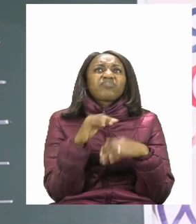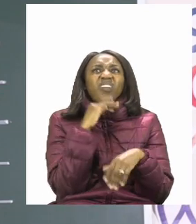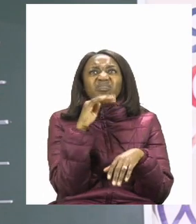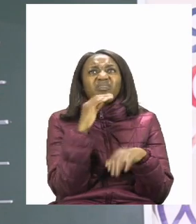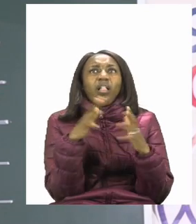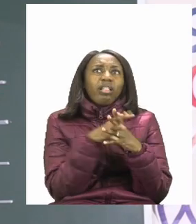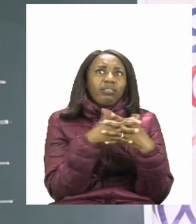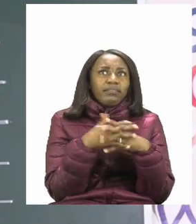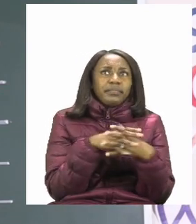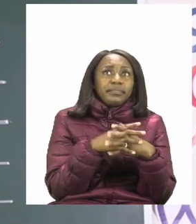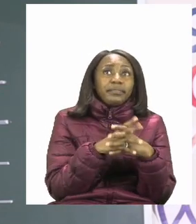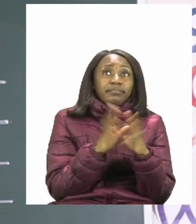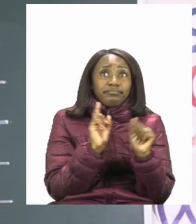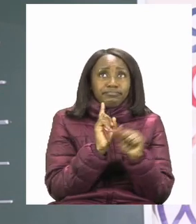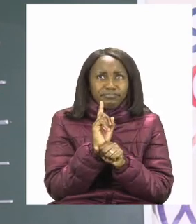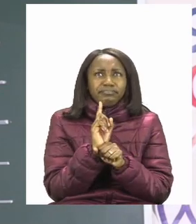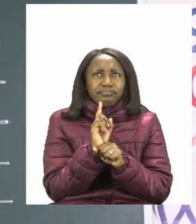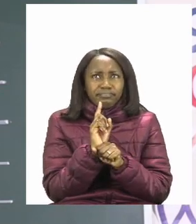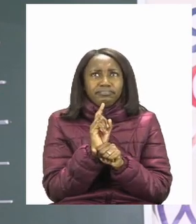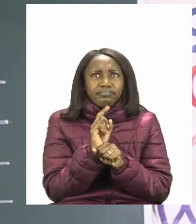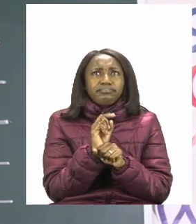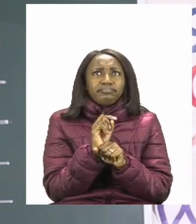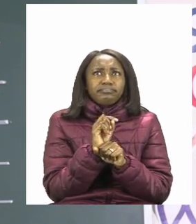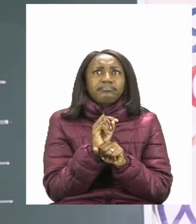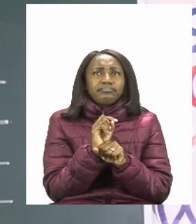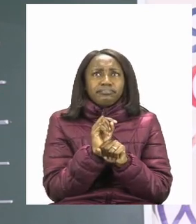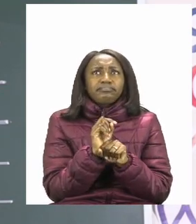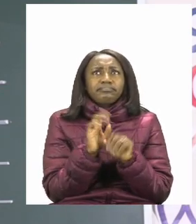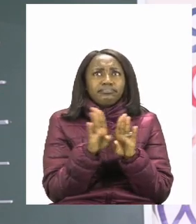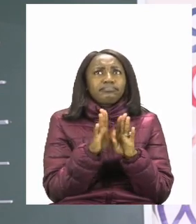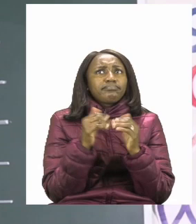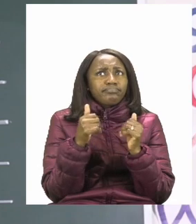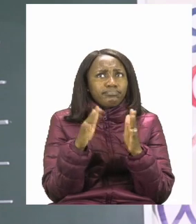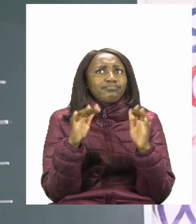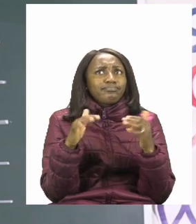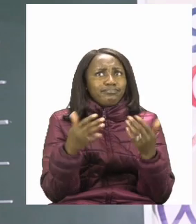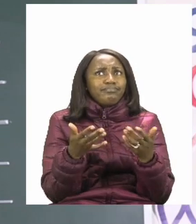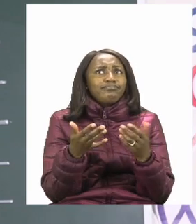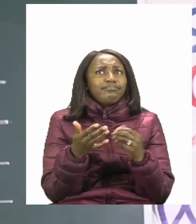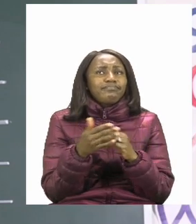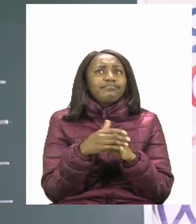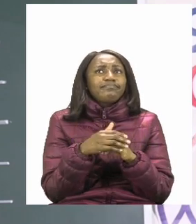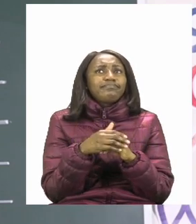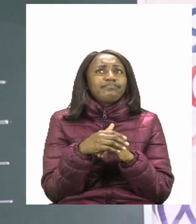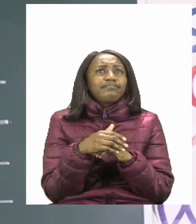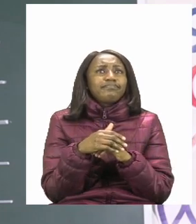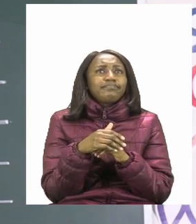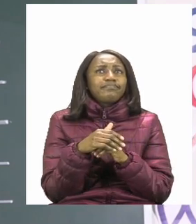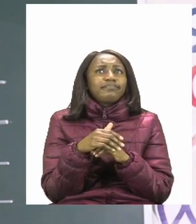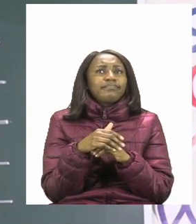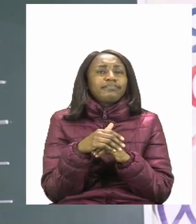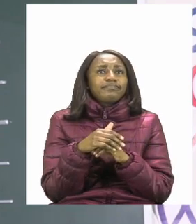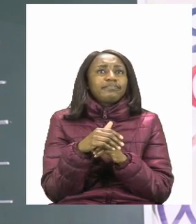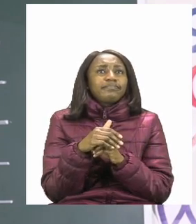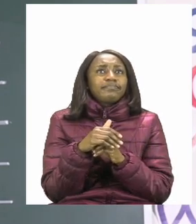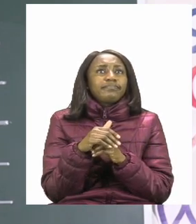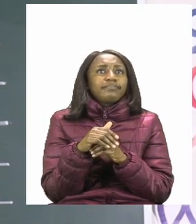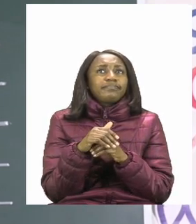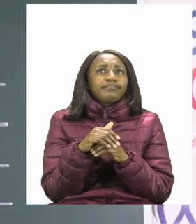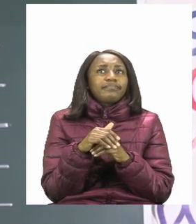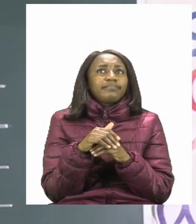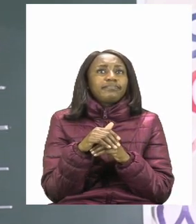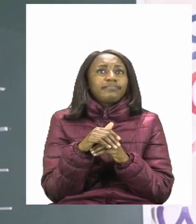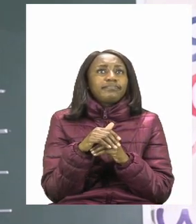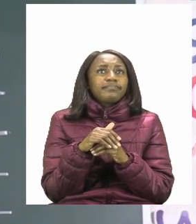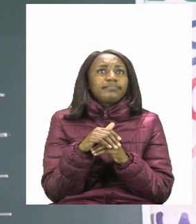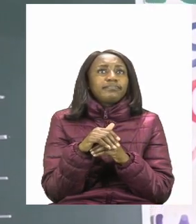So we need to make an introduction for our story. The first thing that I'm going to say